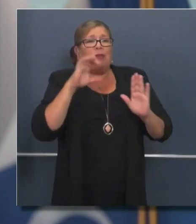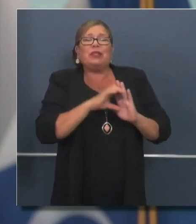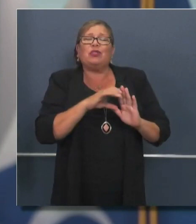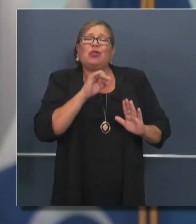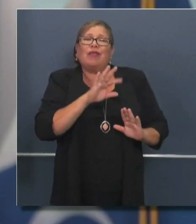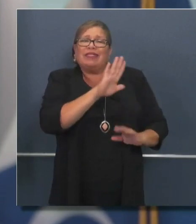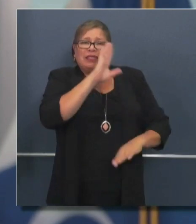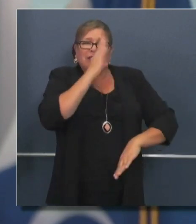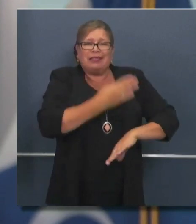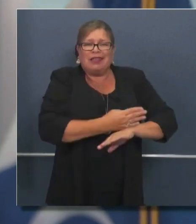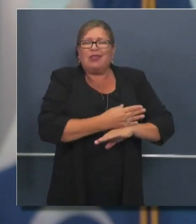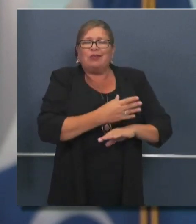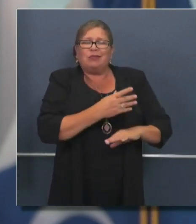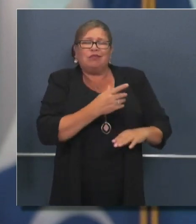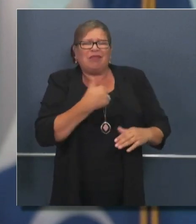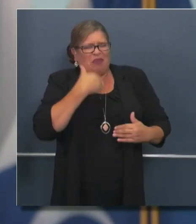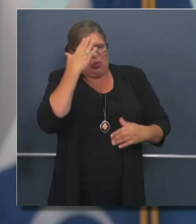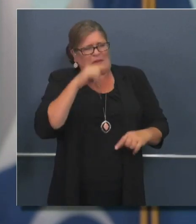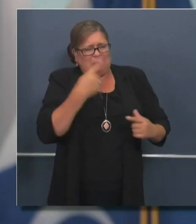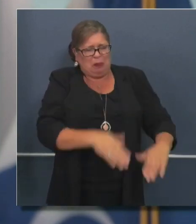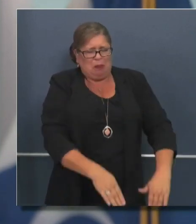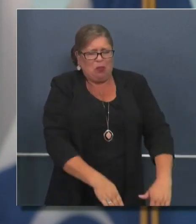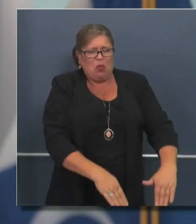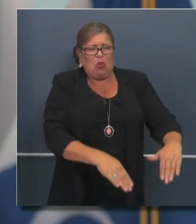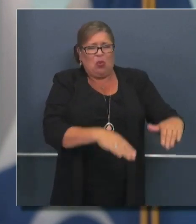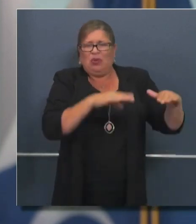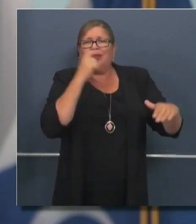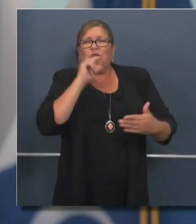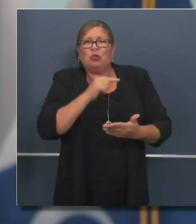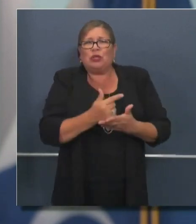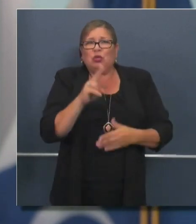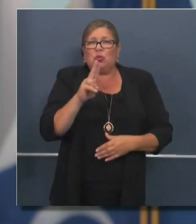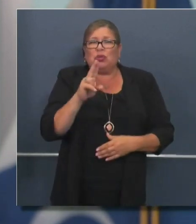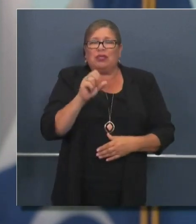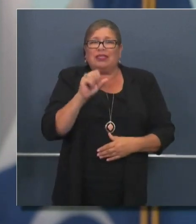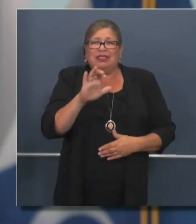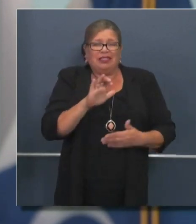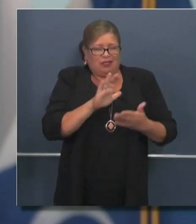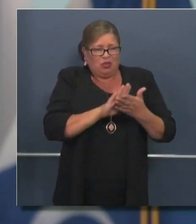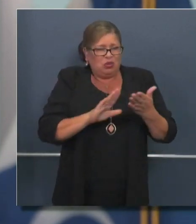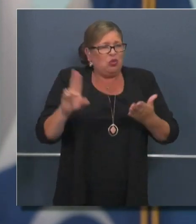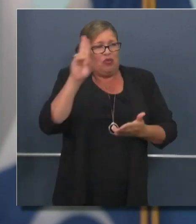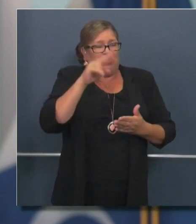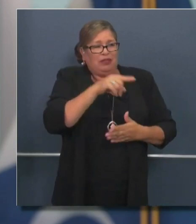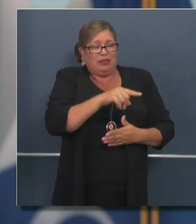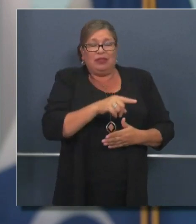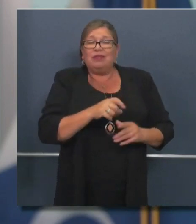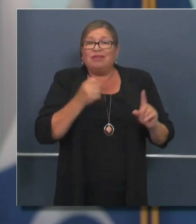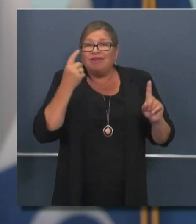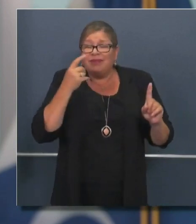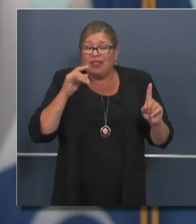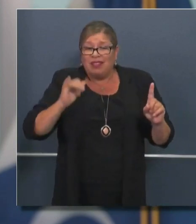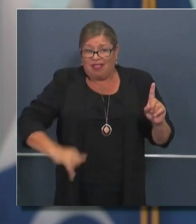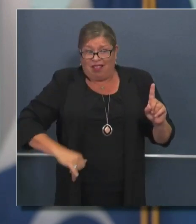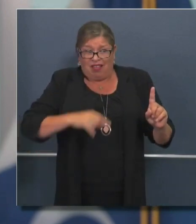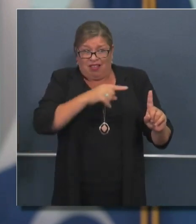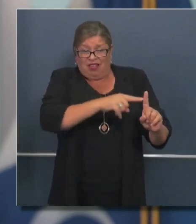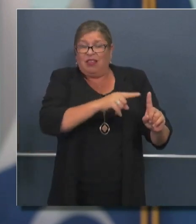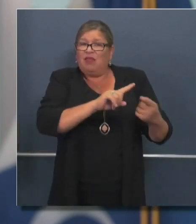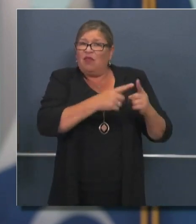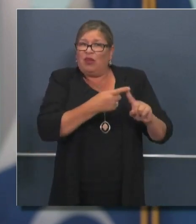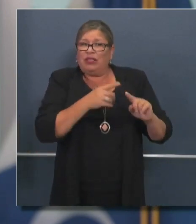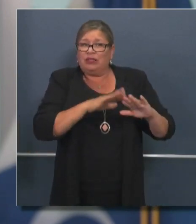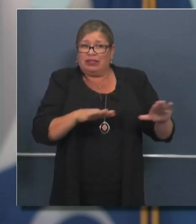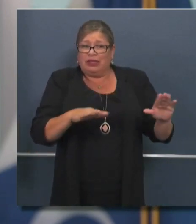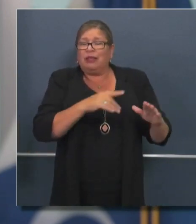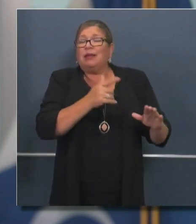just graduated from USC. That same kid, no less than 4 years ago, before he was graduating from a high